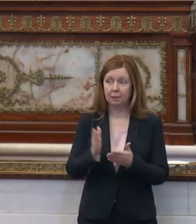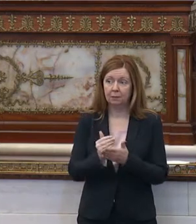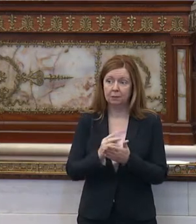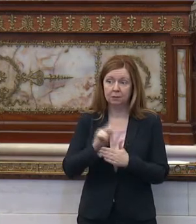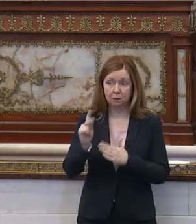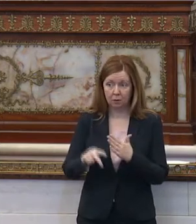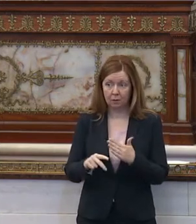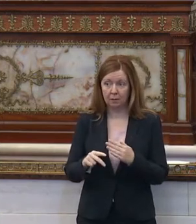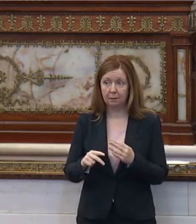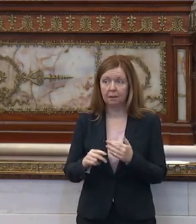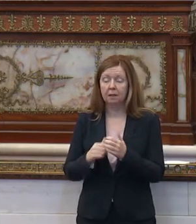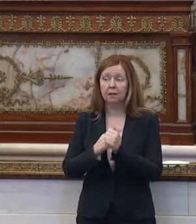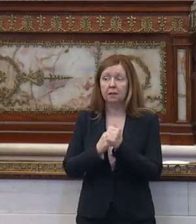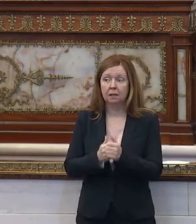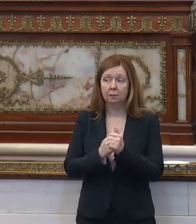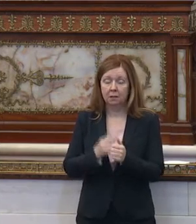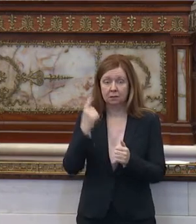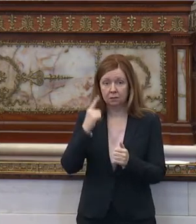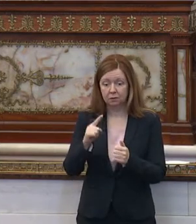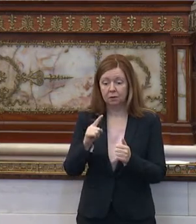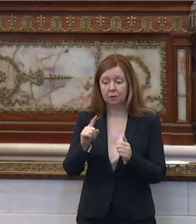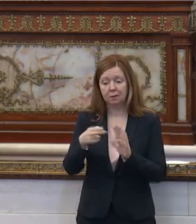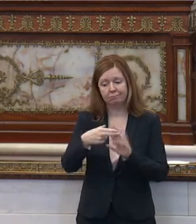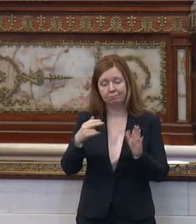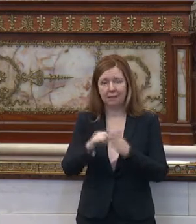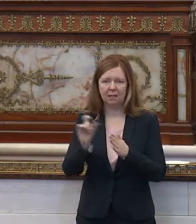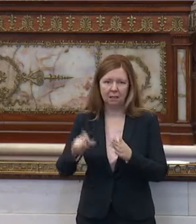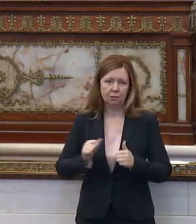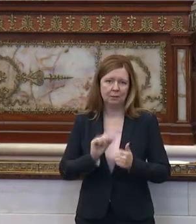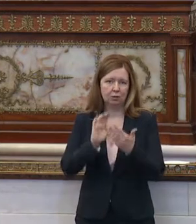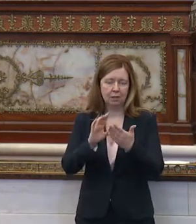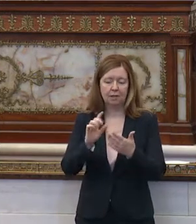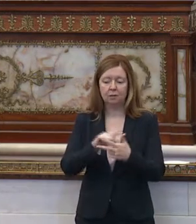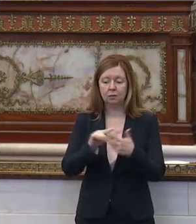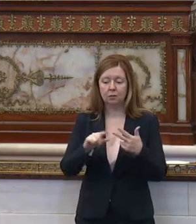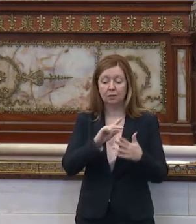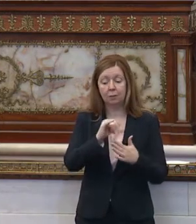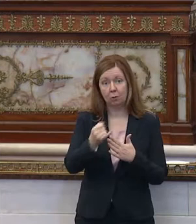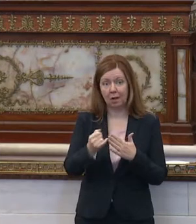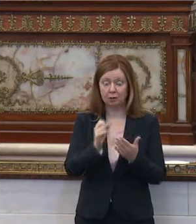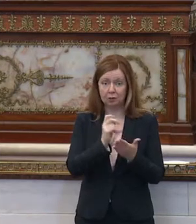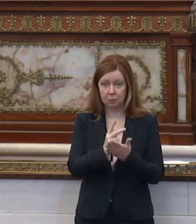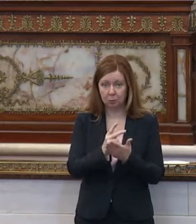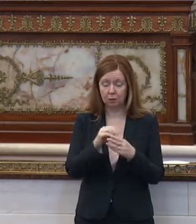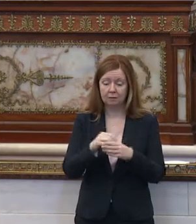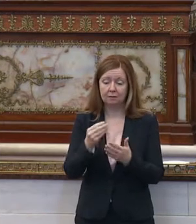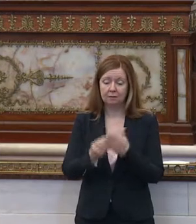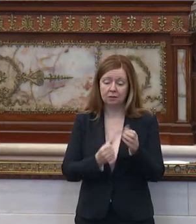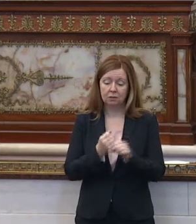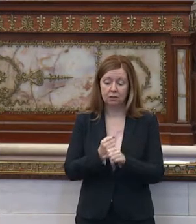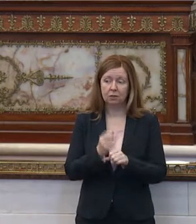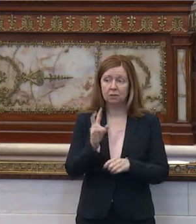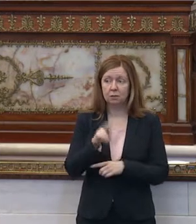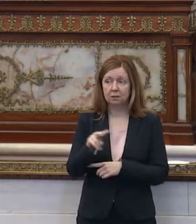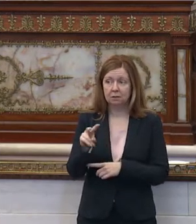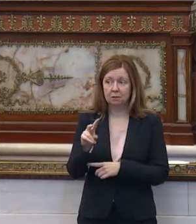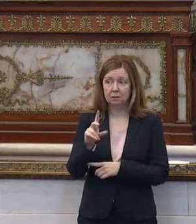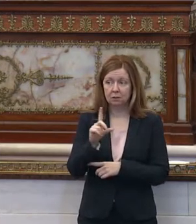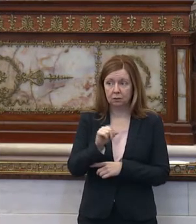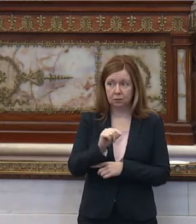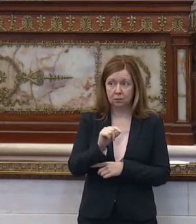program, compliance issues were identified that needed to be addressed. There are three projects approved in the fiscal year 2020 capital